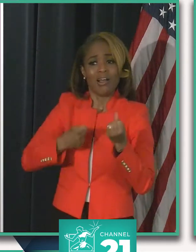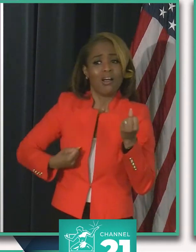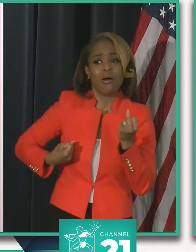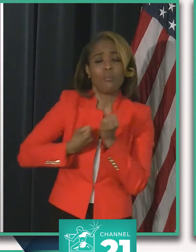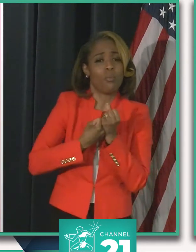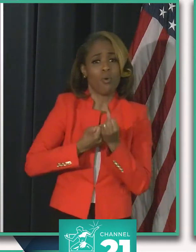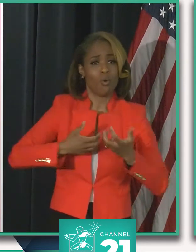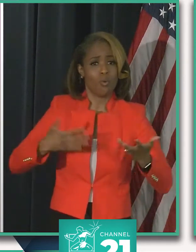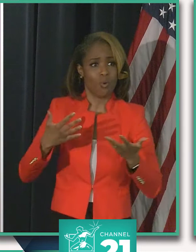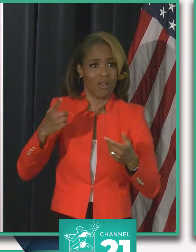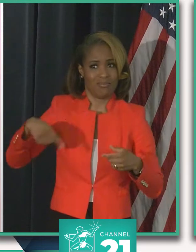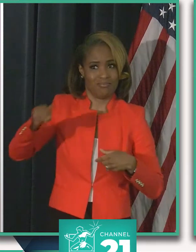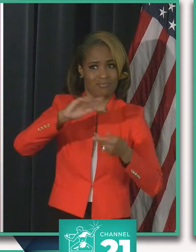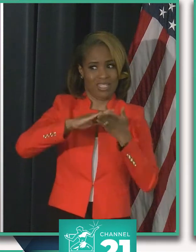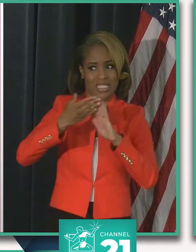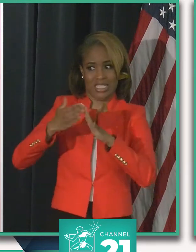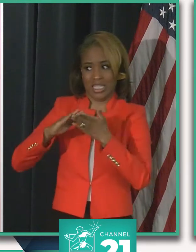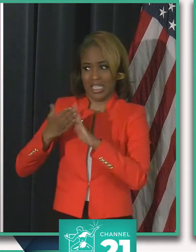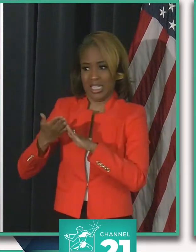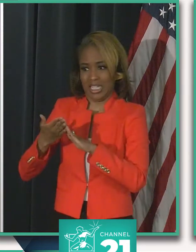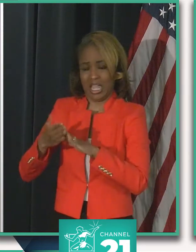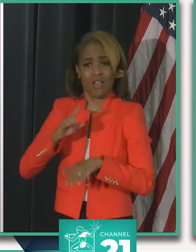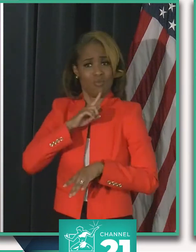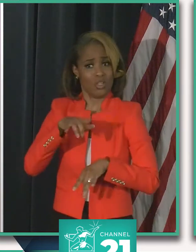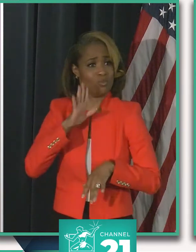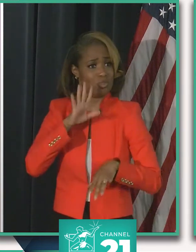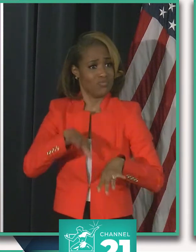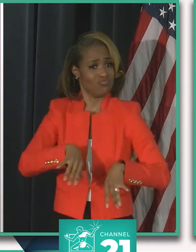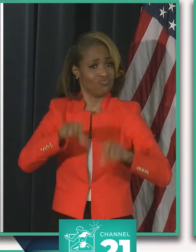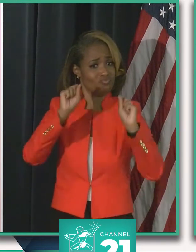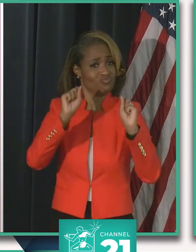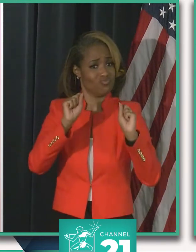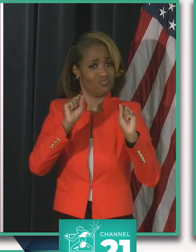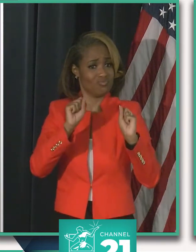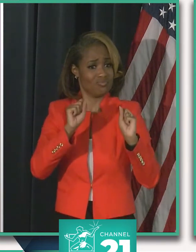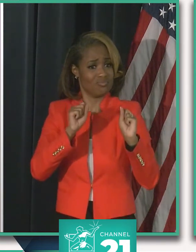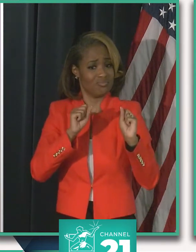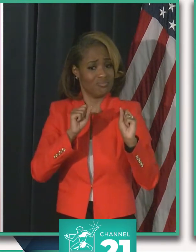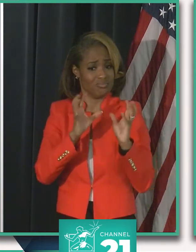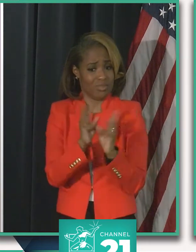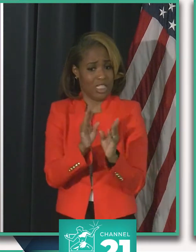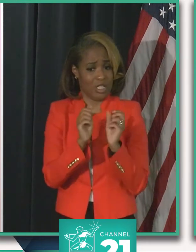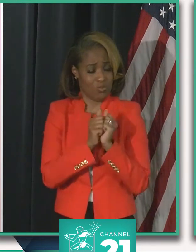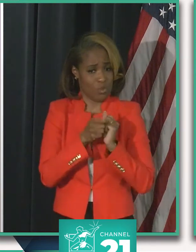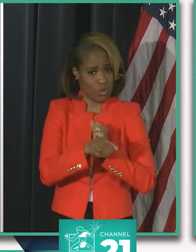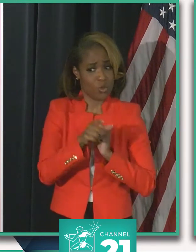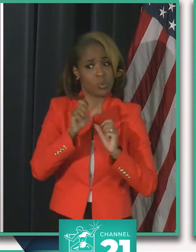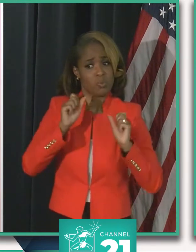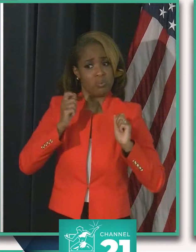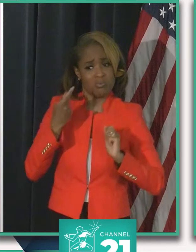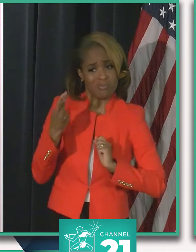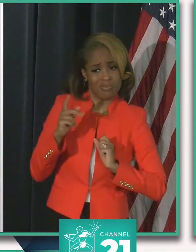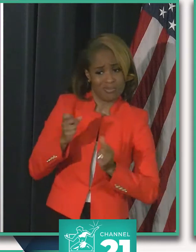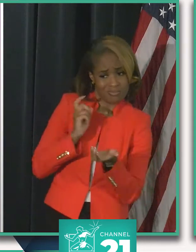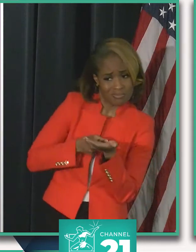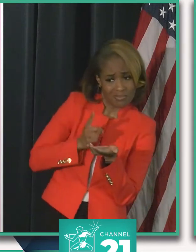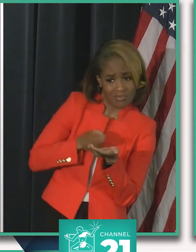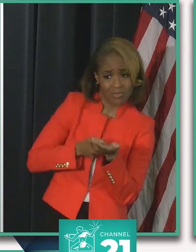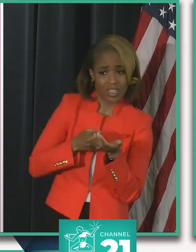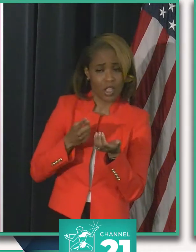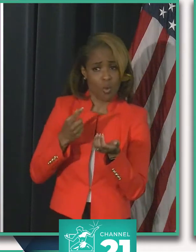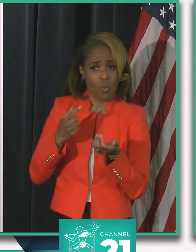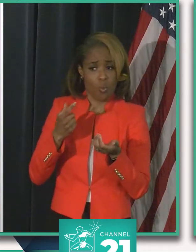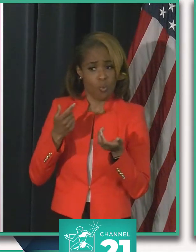city, and I'd like to actually have a meeting with yourself so that we can hammer out the details of what it is that